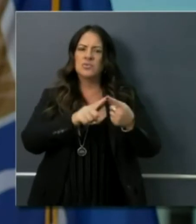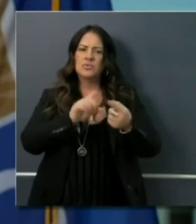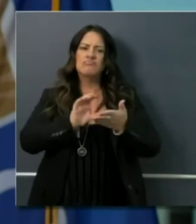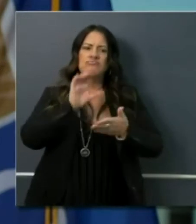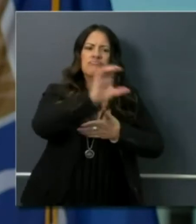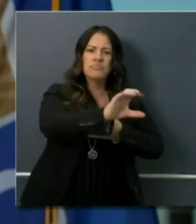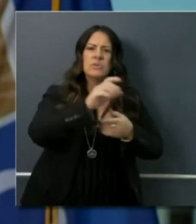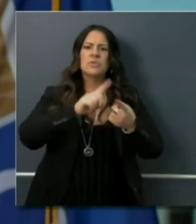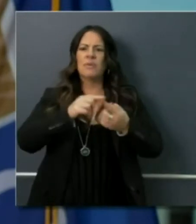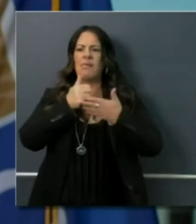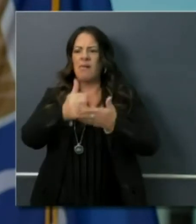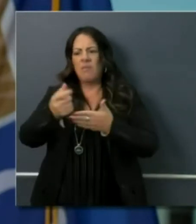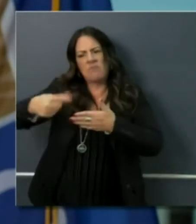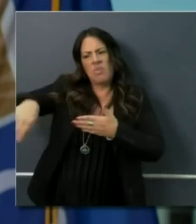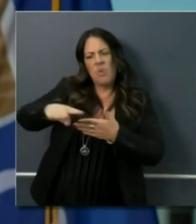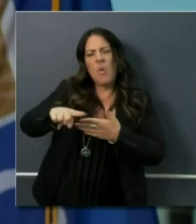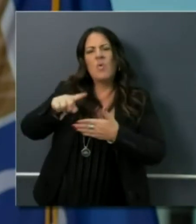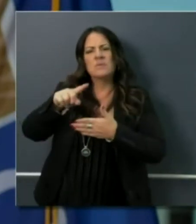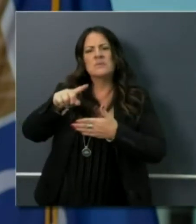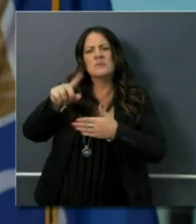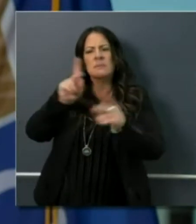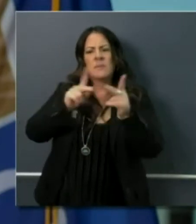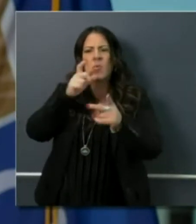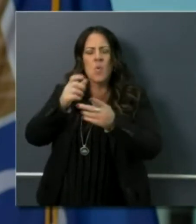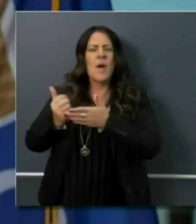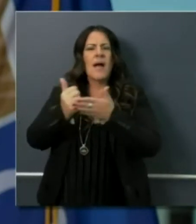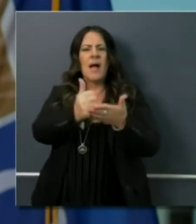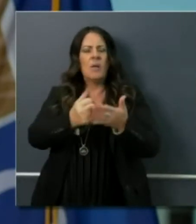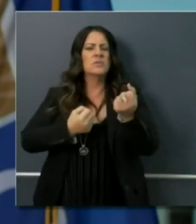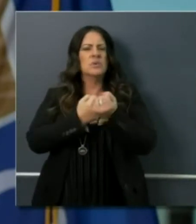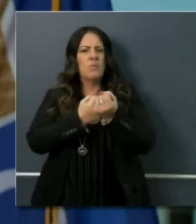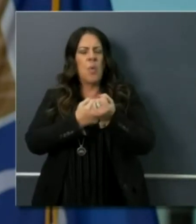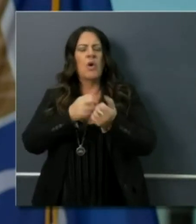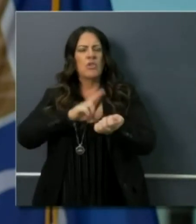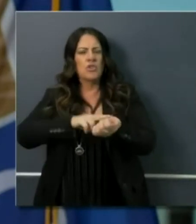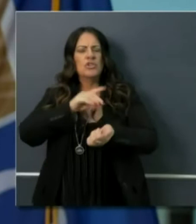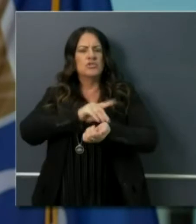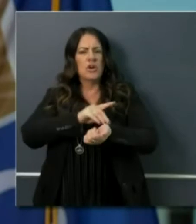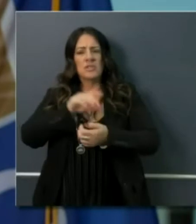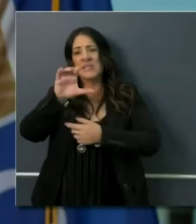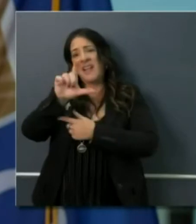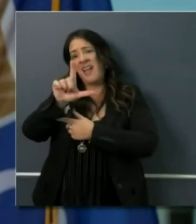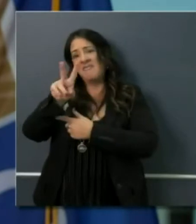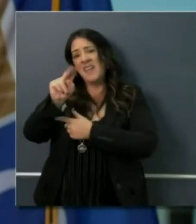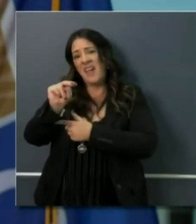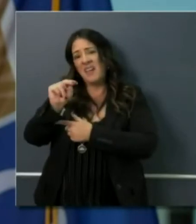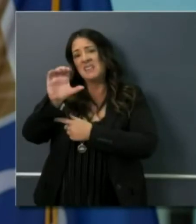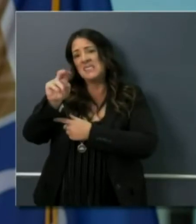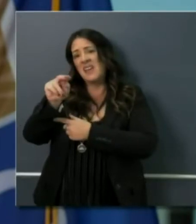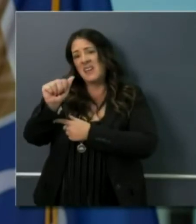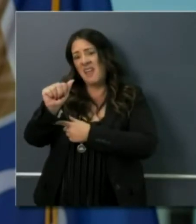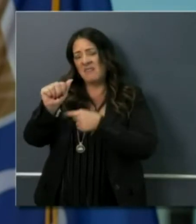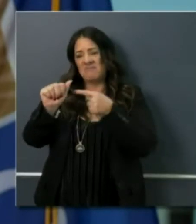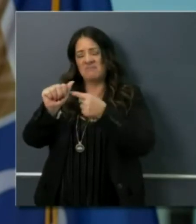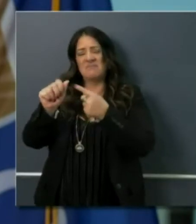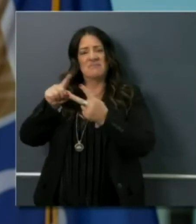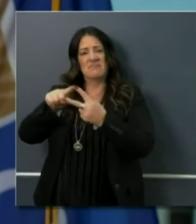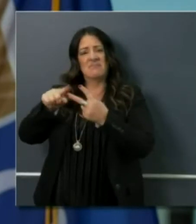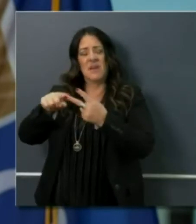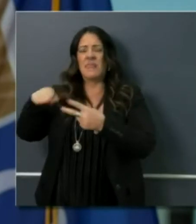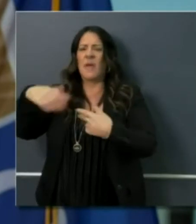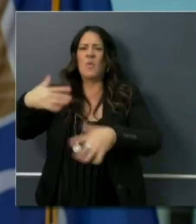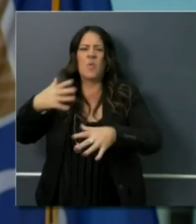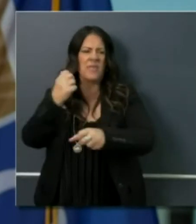to the LVN and the CNA population to really help support them. They're the backbone of our nursing